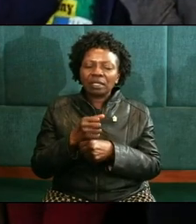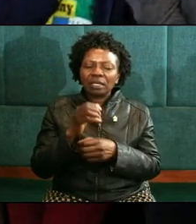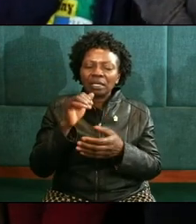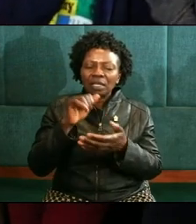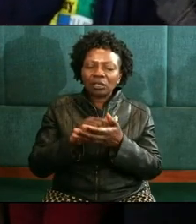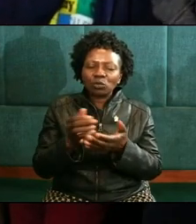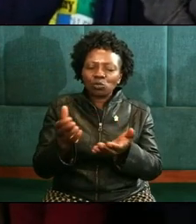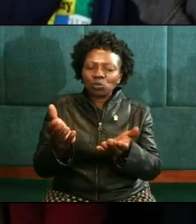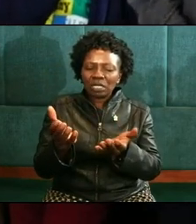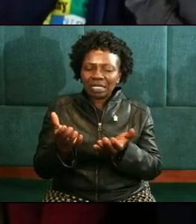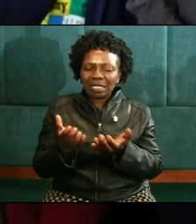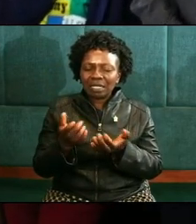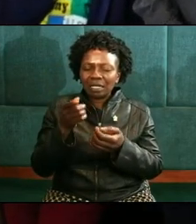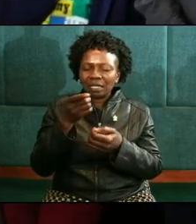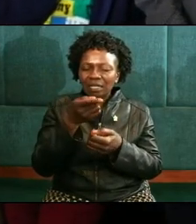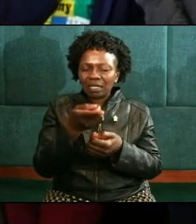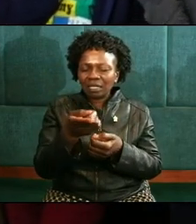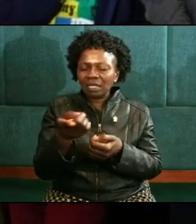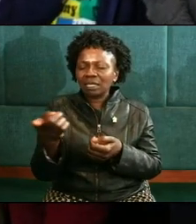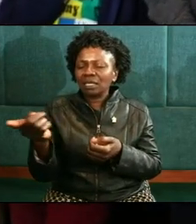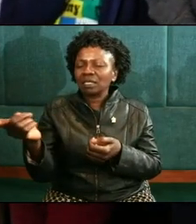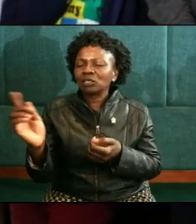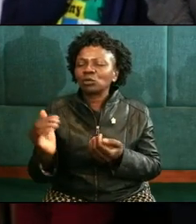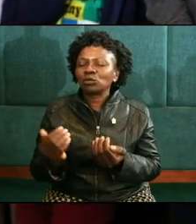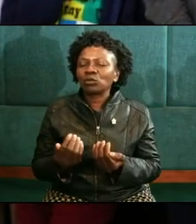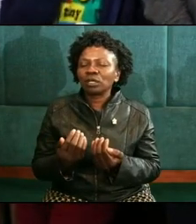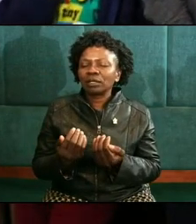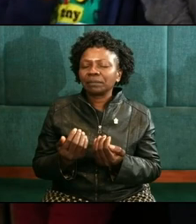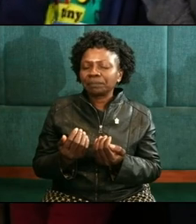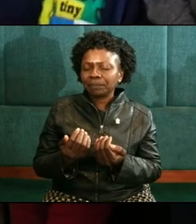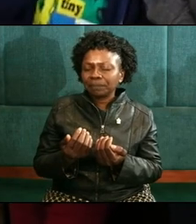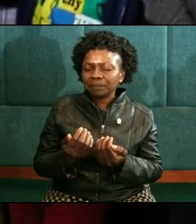you need these children.